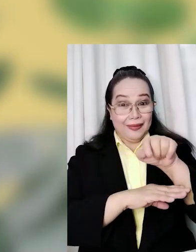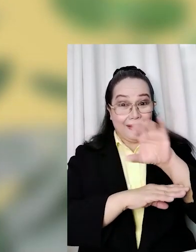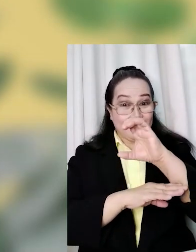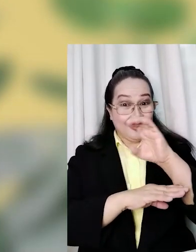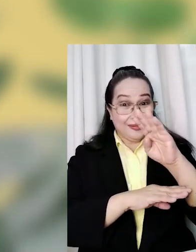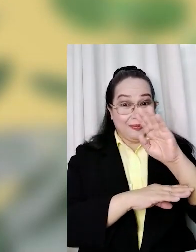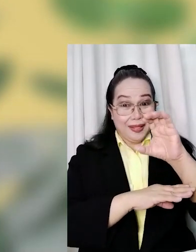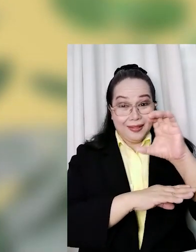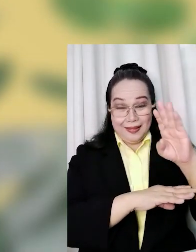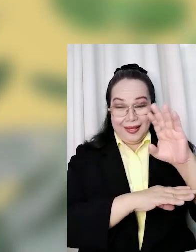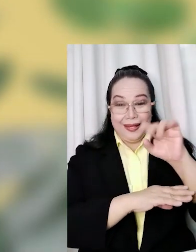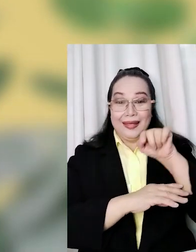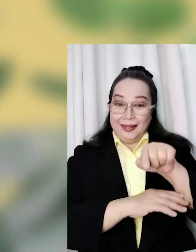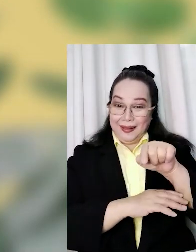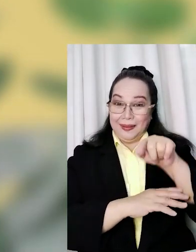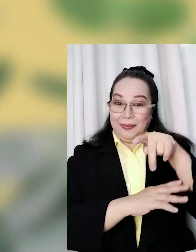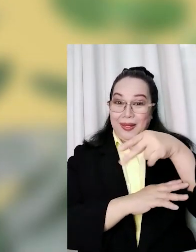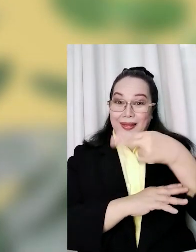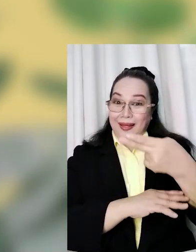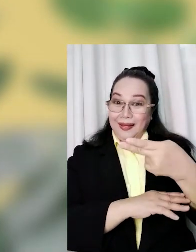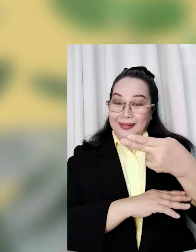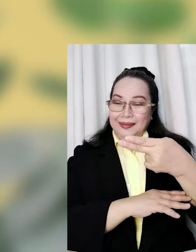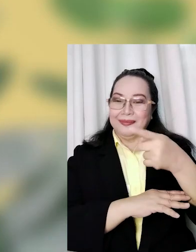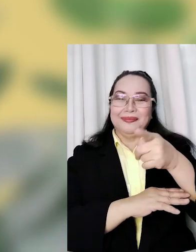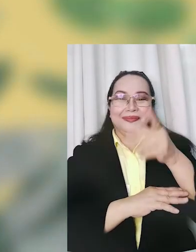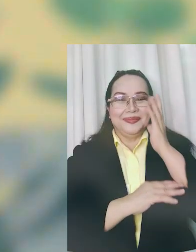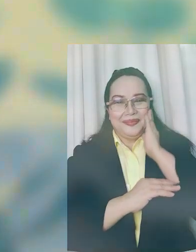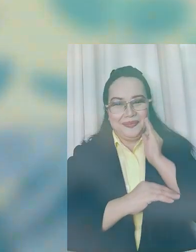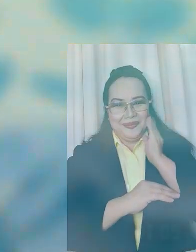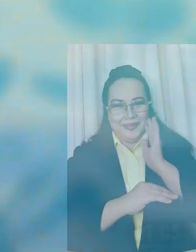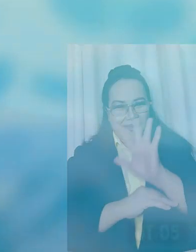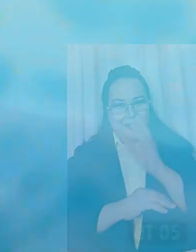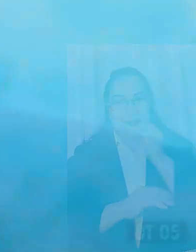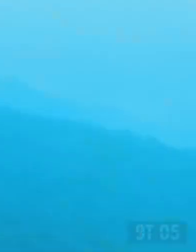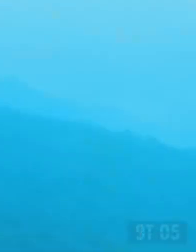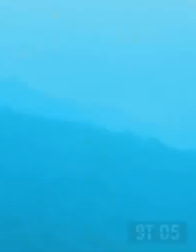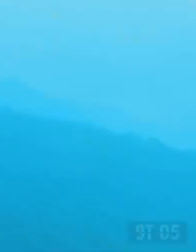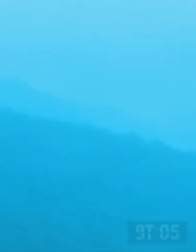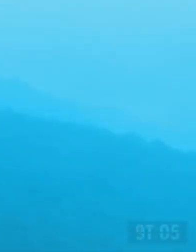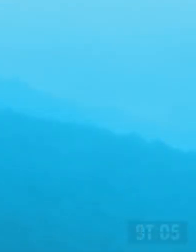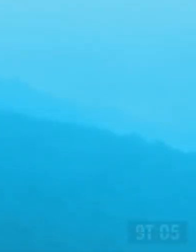live.ccbc.ph and bring the CCBC experience to your homes.